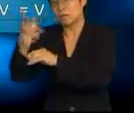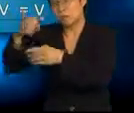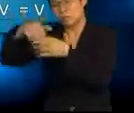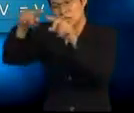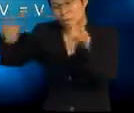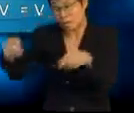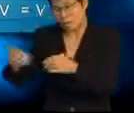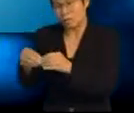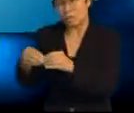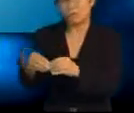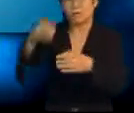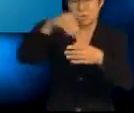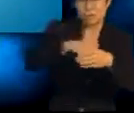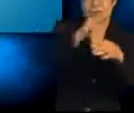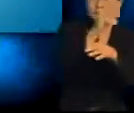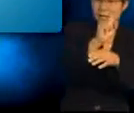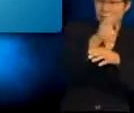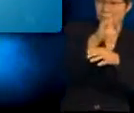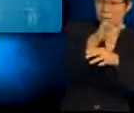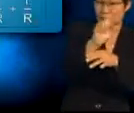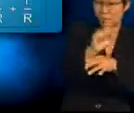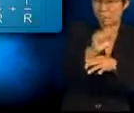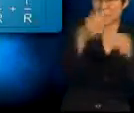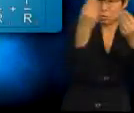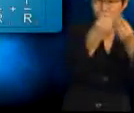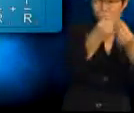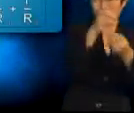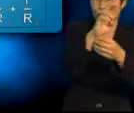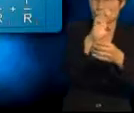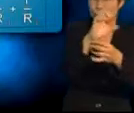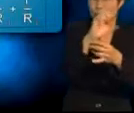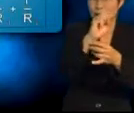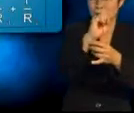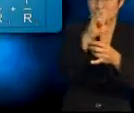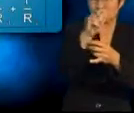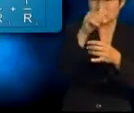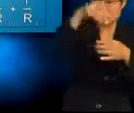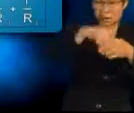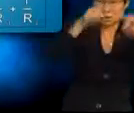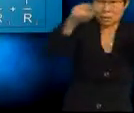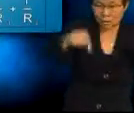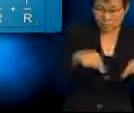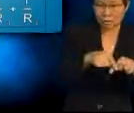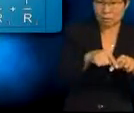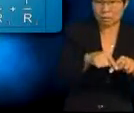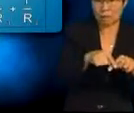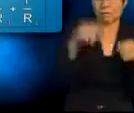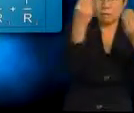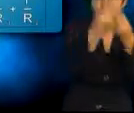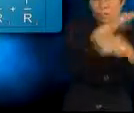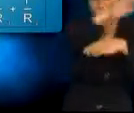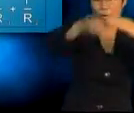circuit. In a series circuit, the total resistance in the circuit is the sum of all